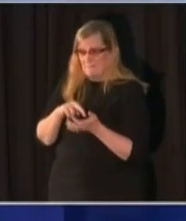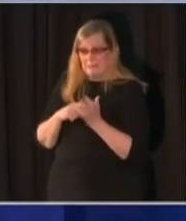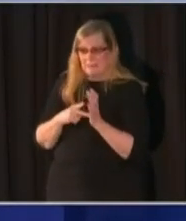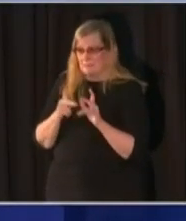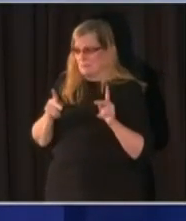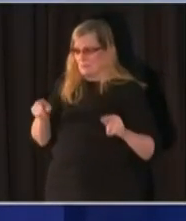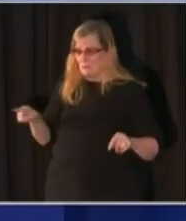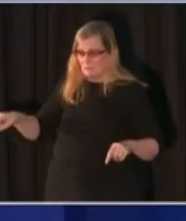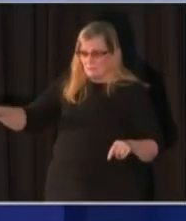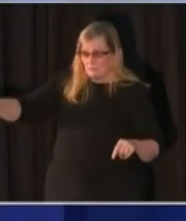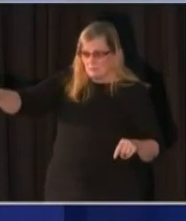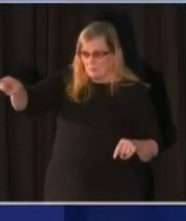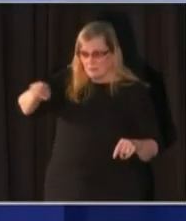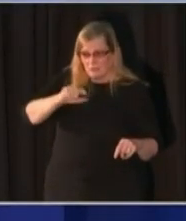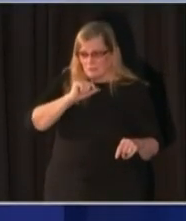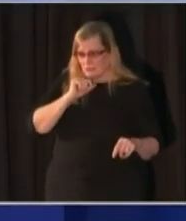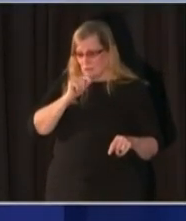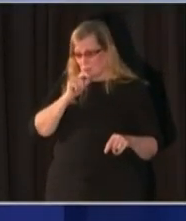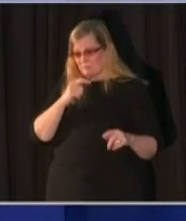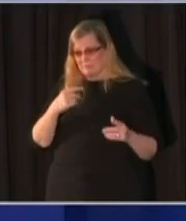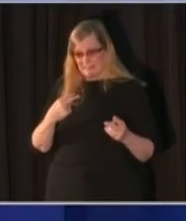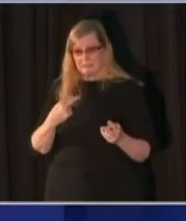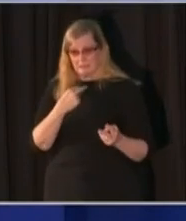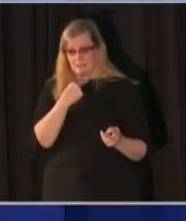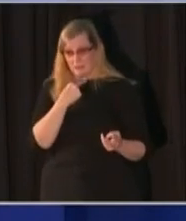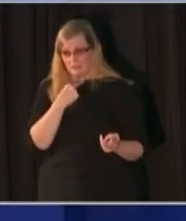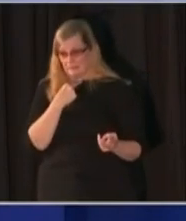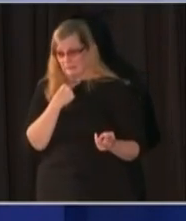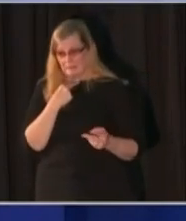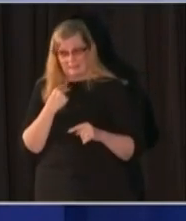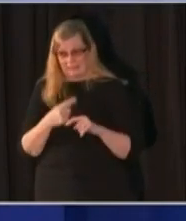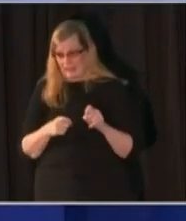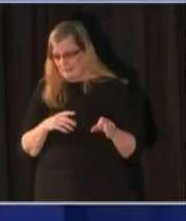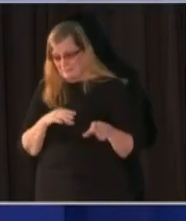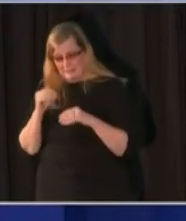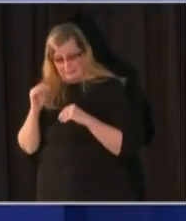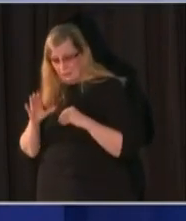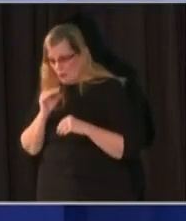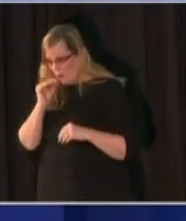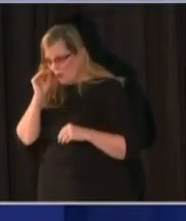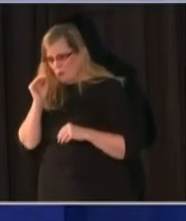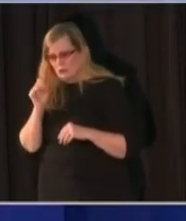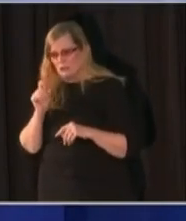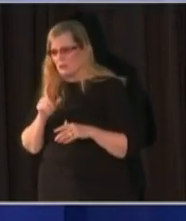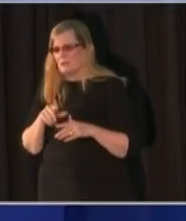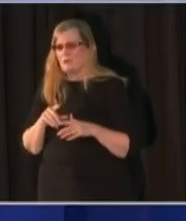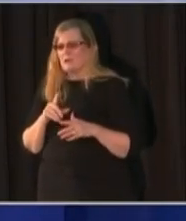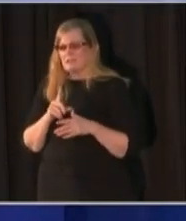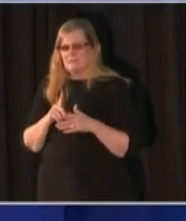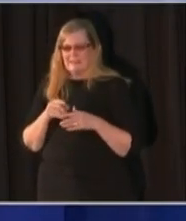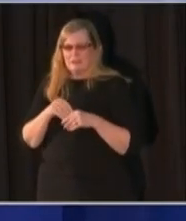general people, or just general low-income people who might not be able to afford items? Chris. Sure.